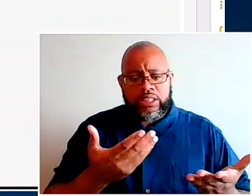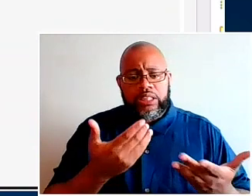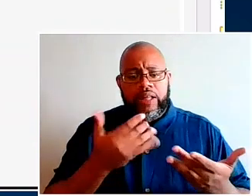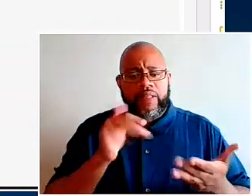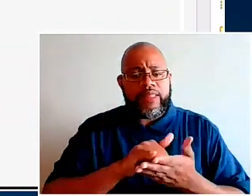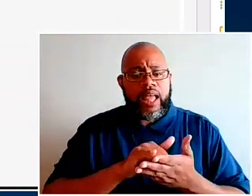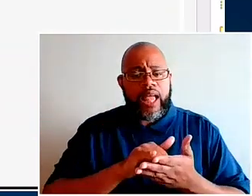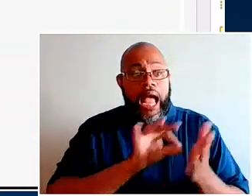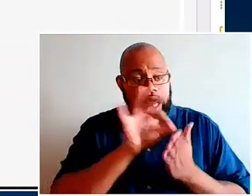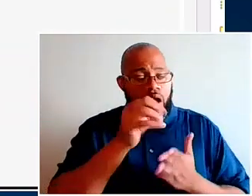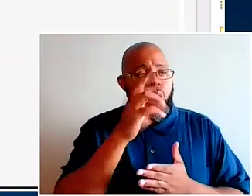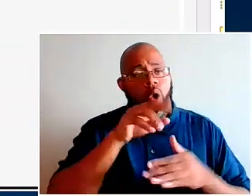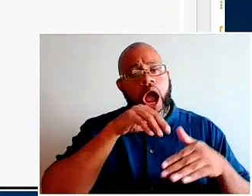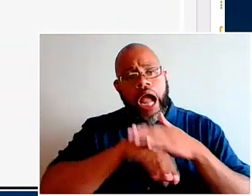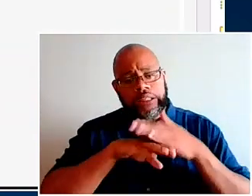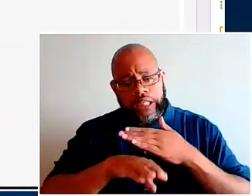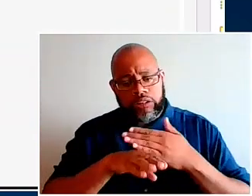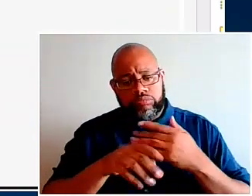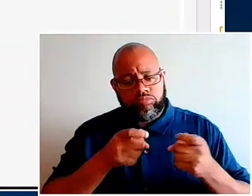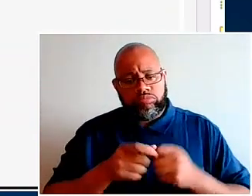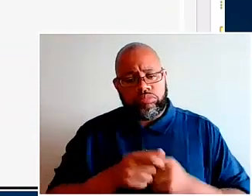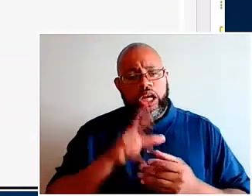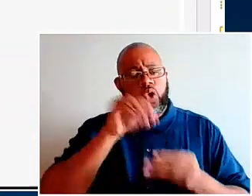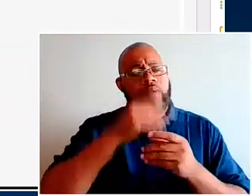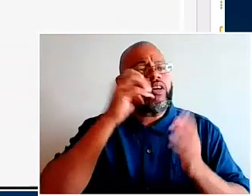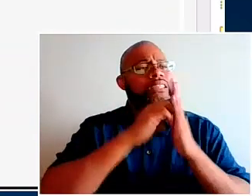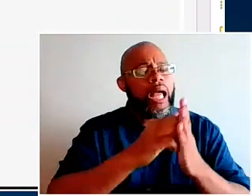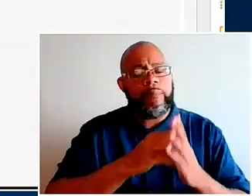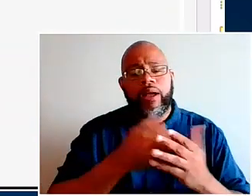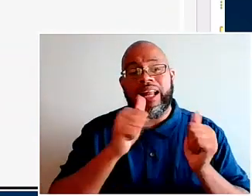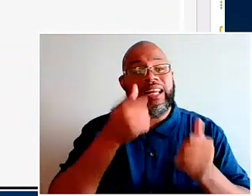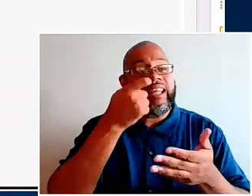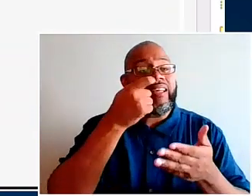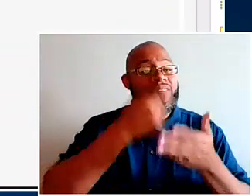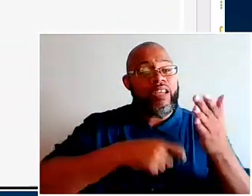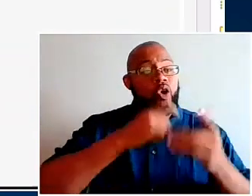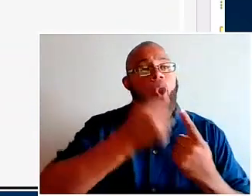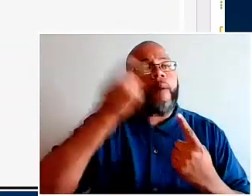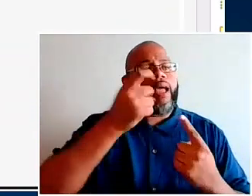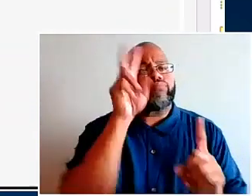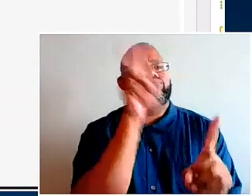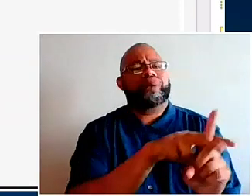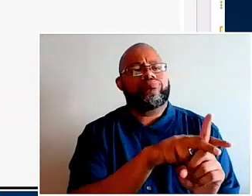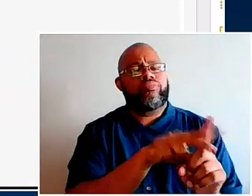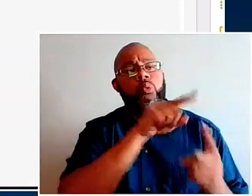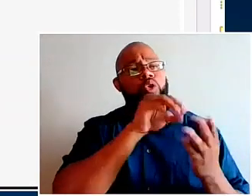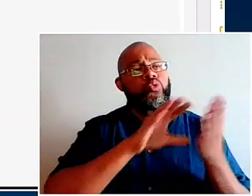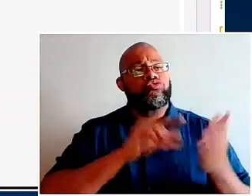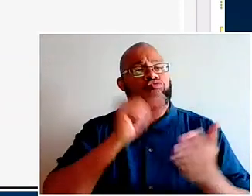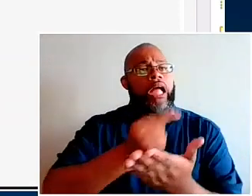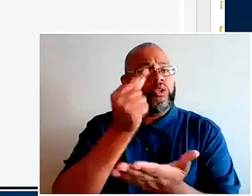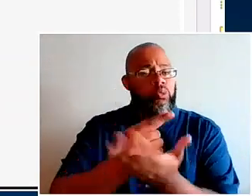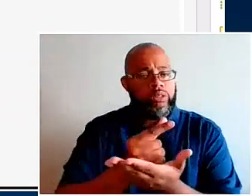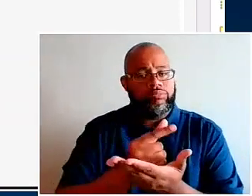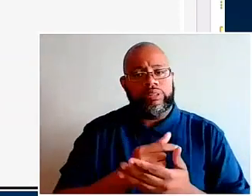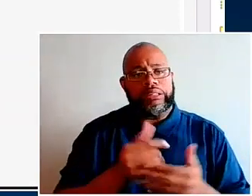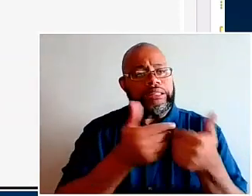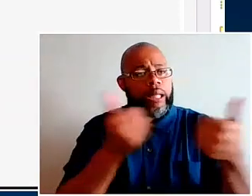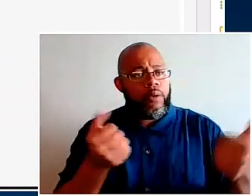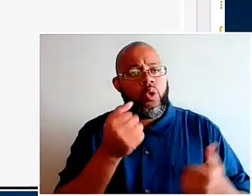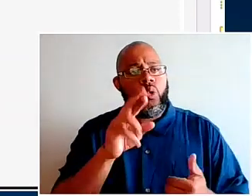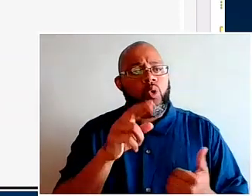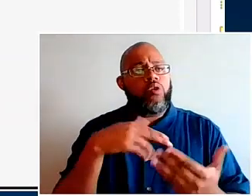account or access drive, including, for example, any fee automatically imposed when a student graduates, separates, or reaches